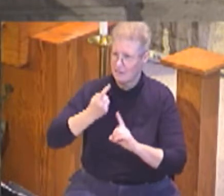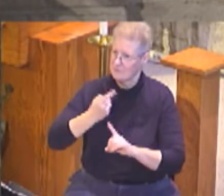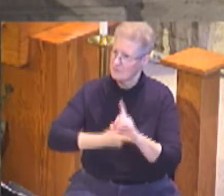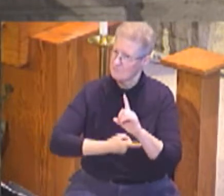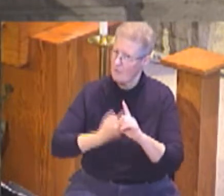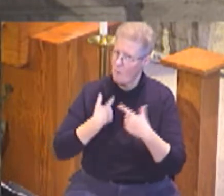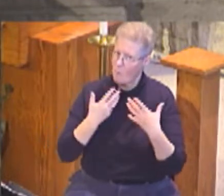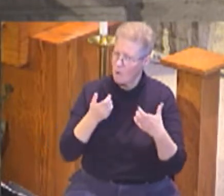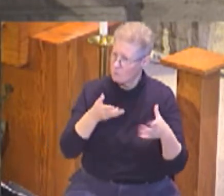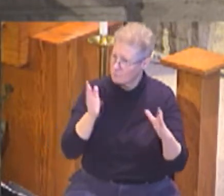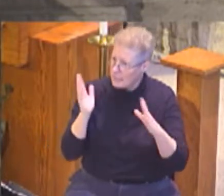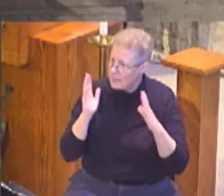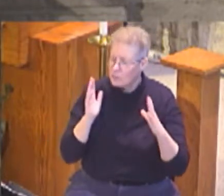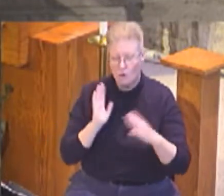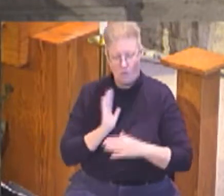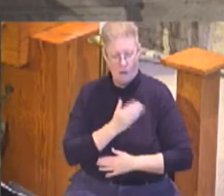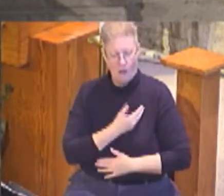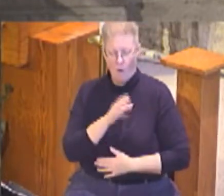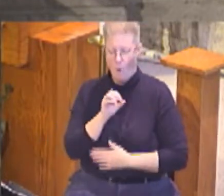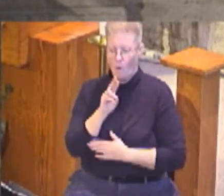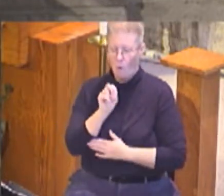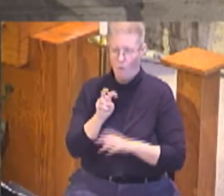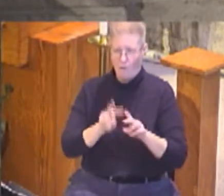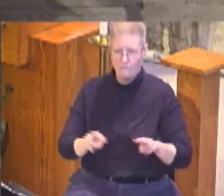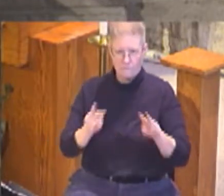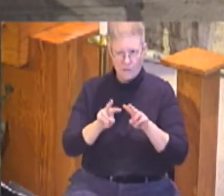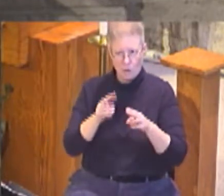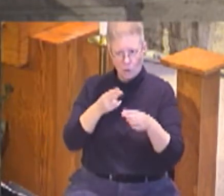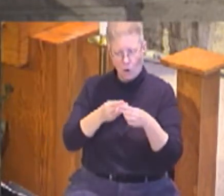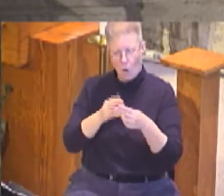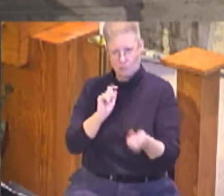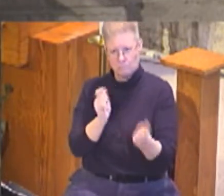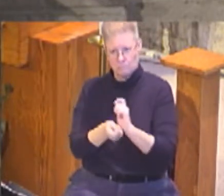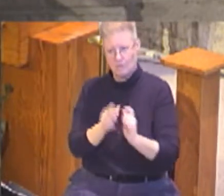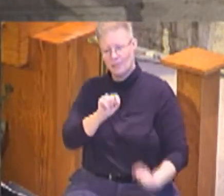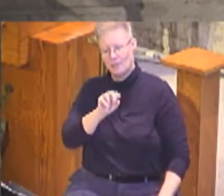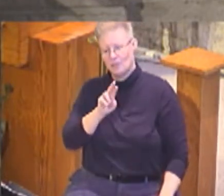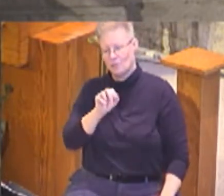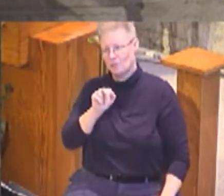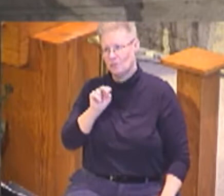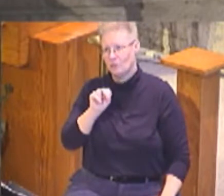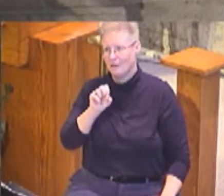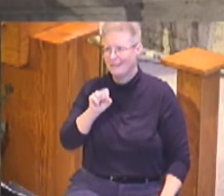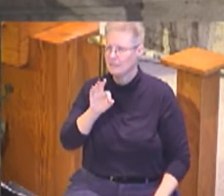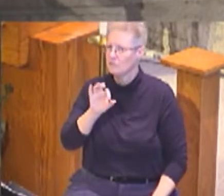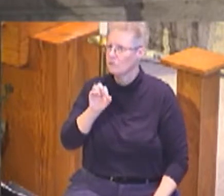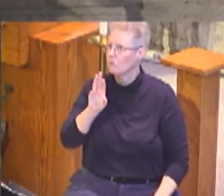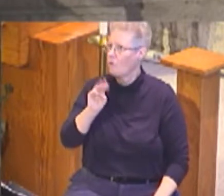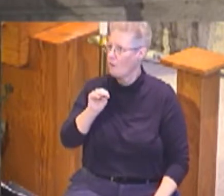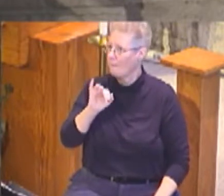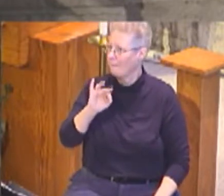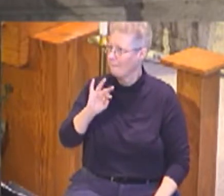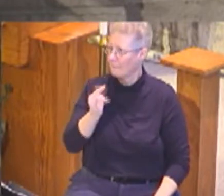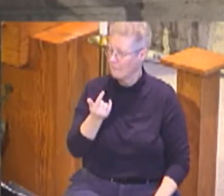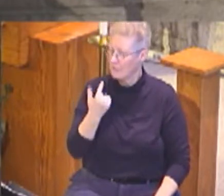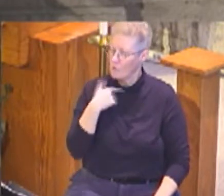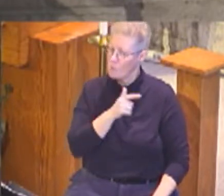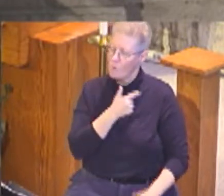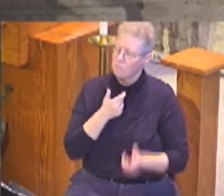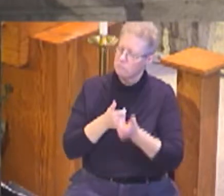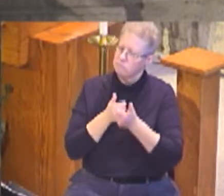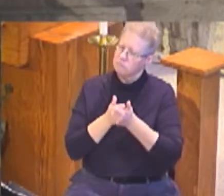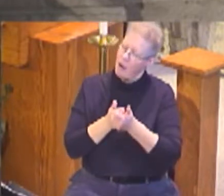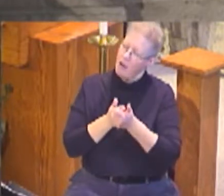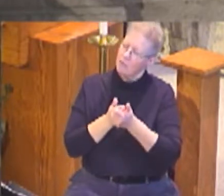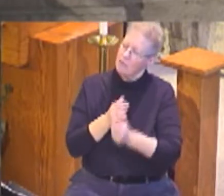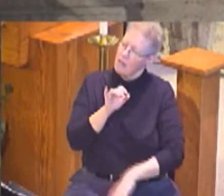to our core value transforming. And we live this value by moving toward our highest good through